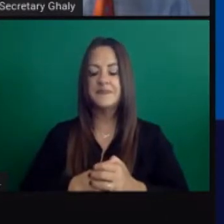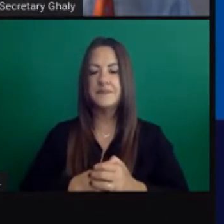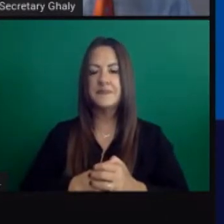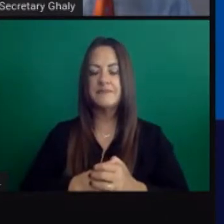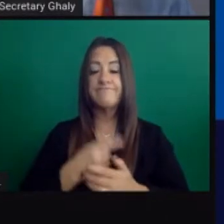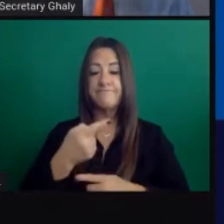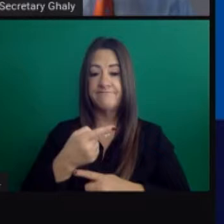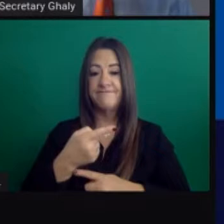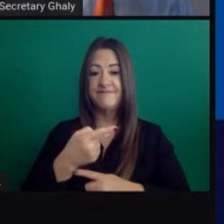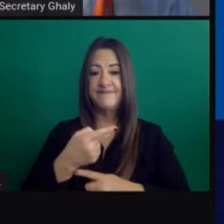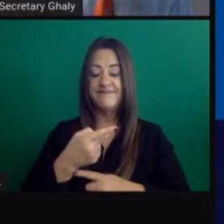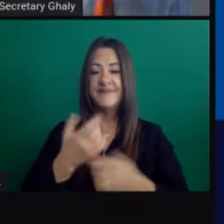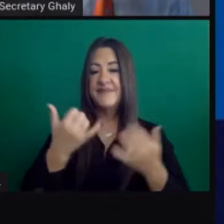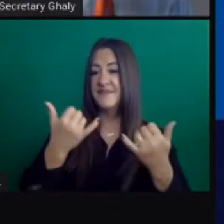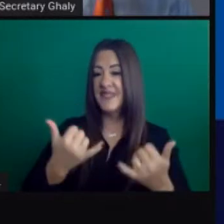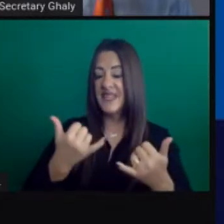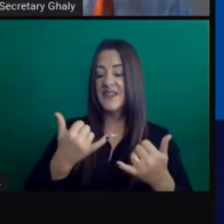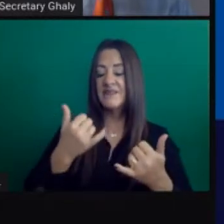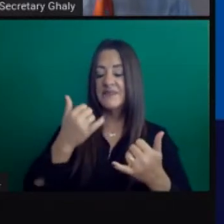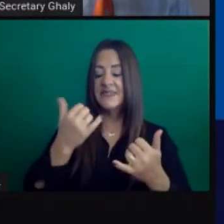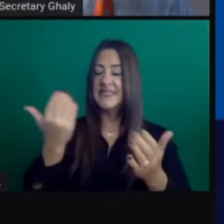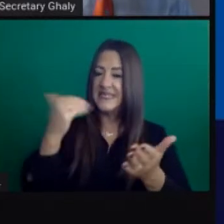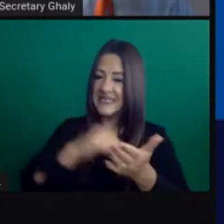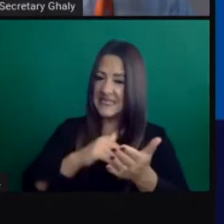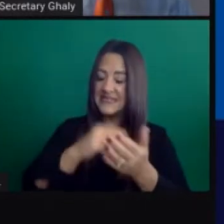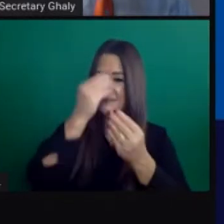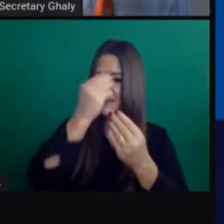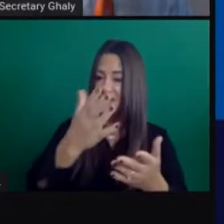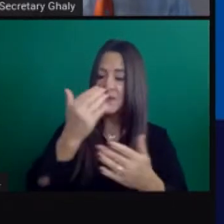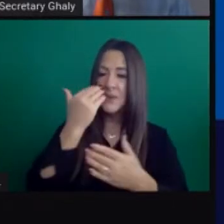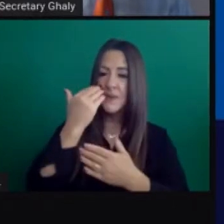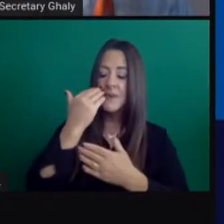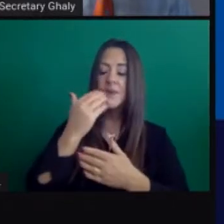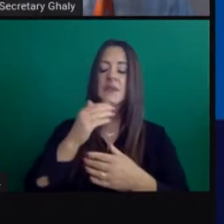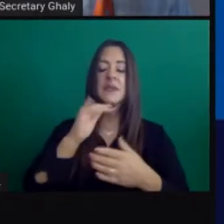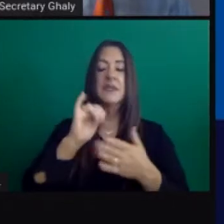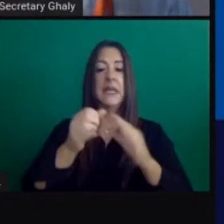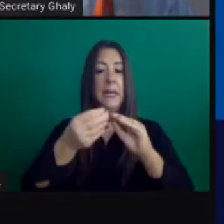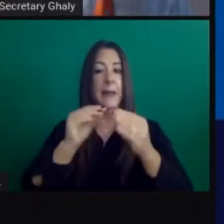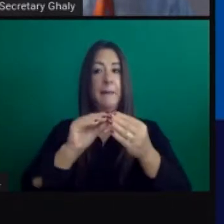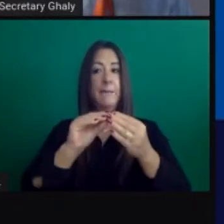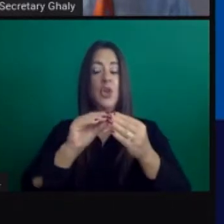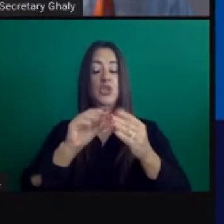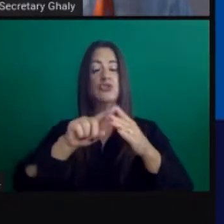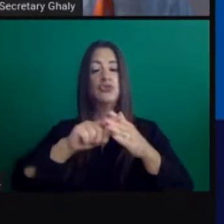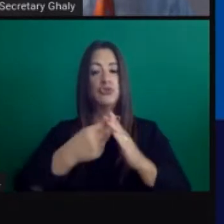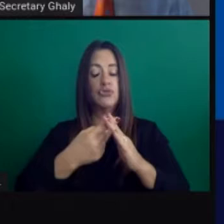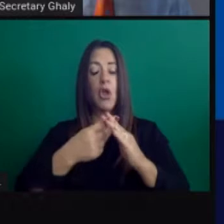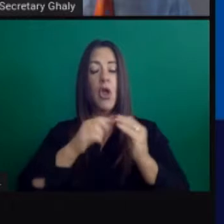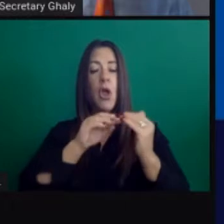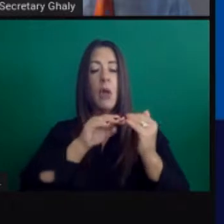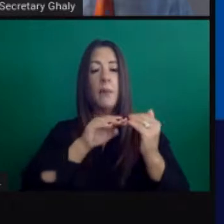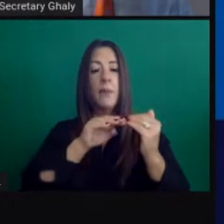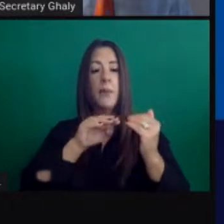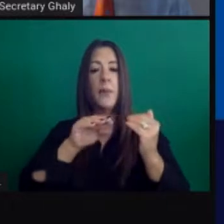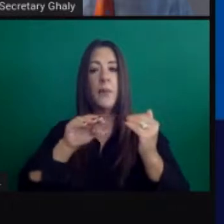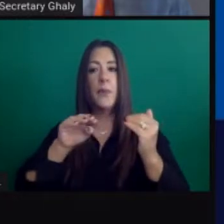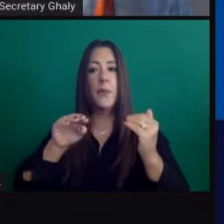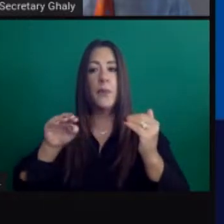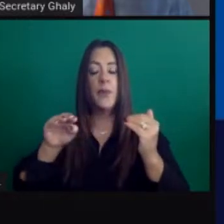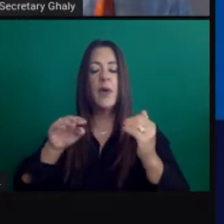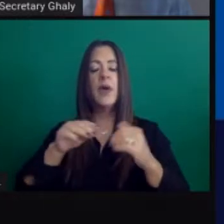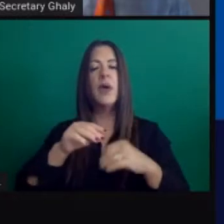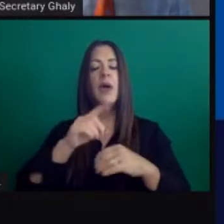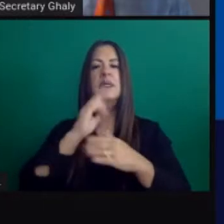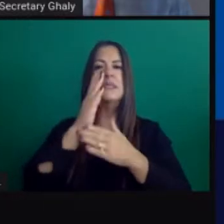So just to reiterate, those numbers have certainly stabilized, not just in counties and parts of the state that